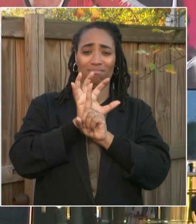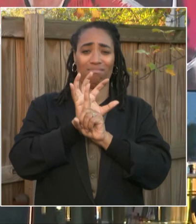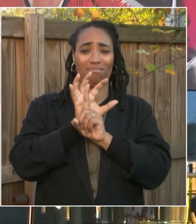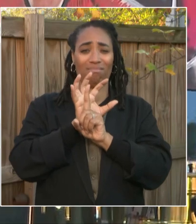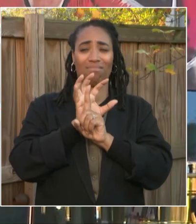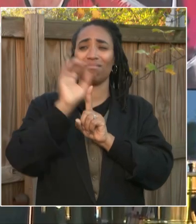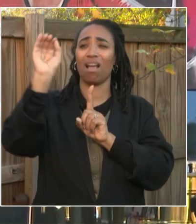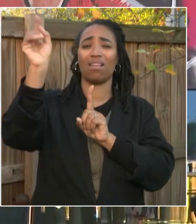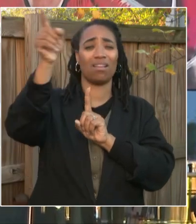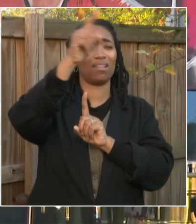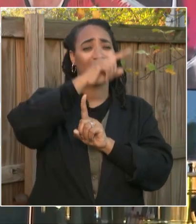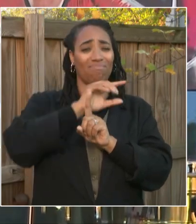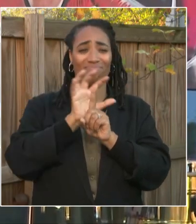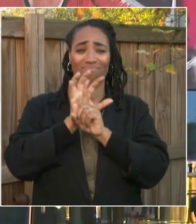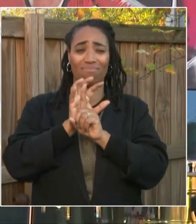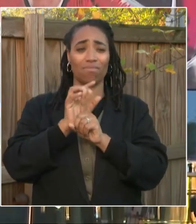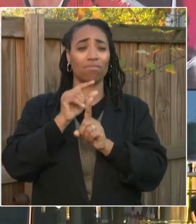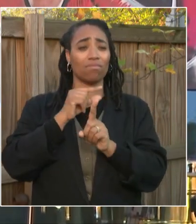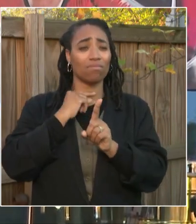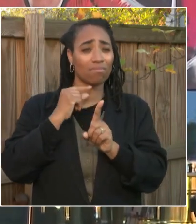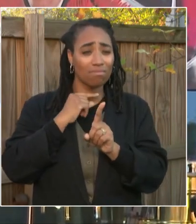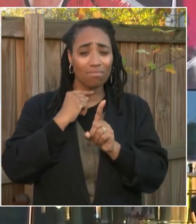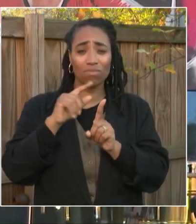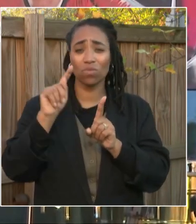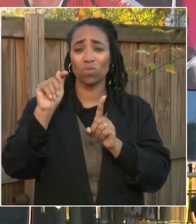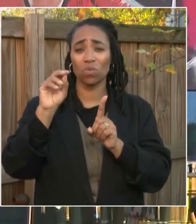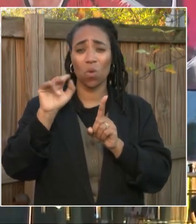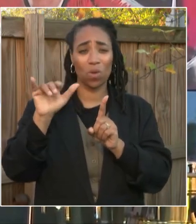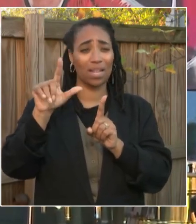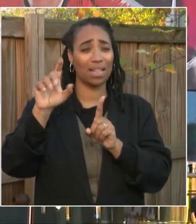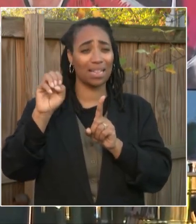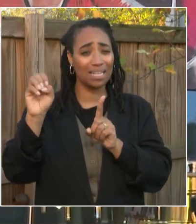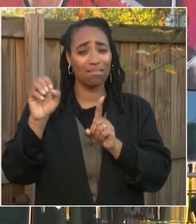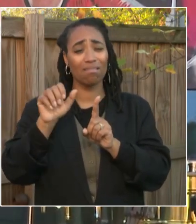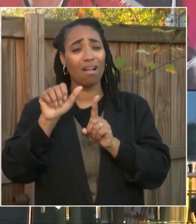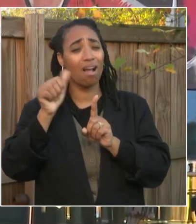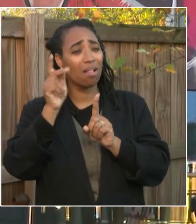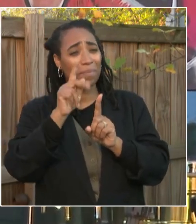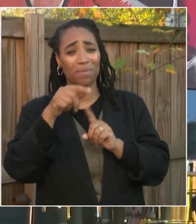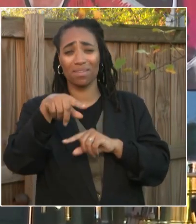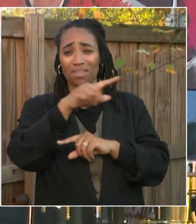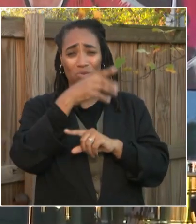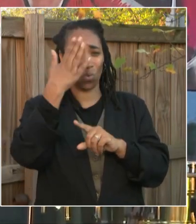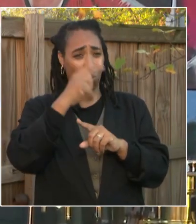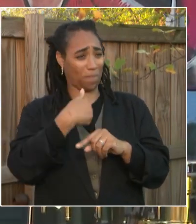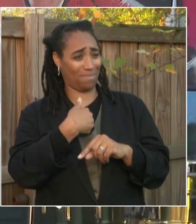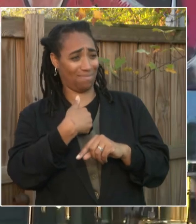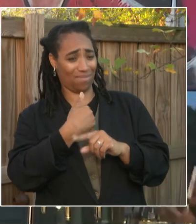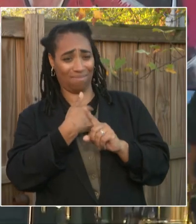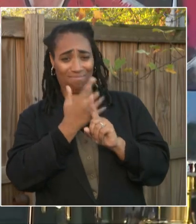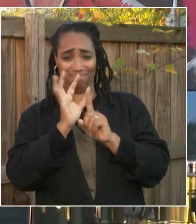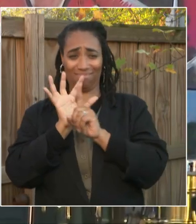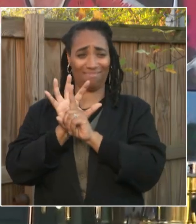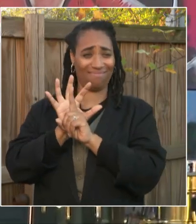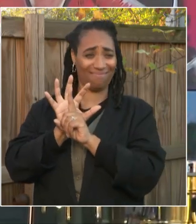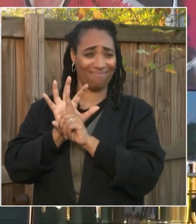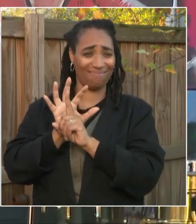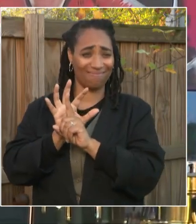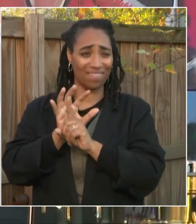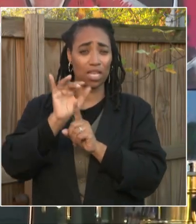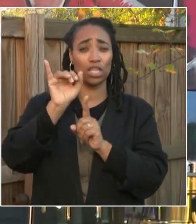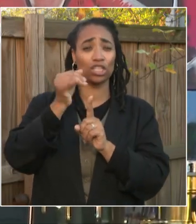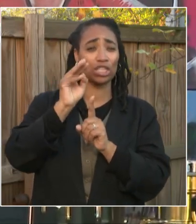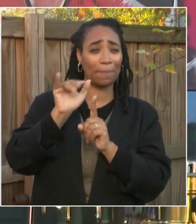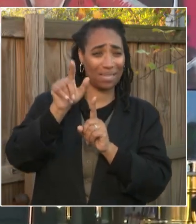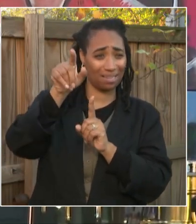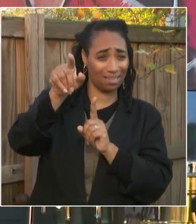don't know I was attacked, right? Jimmy Kemp was a Republican. He helped me with gay children when the Democrats in this